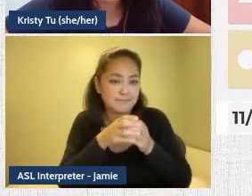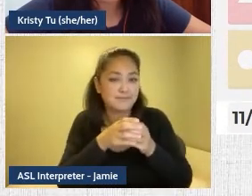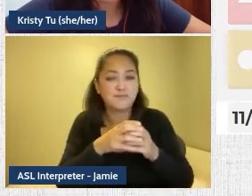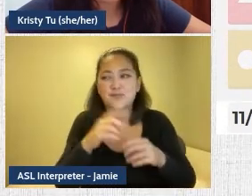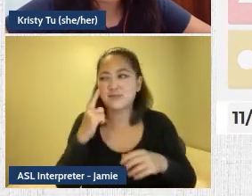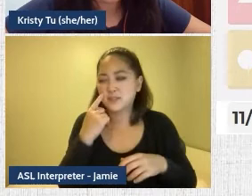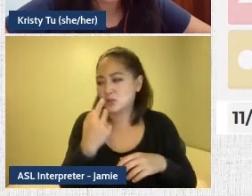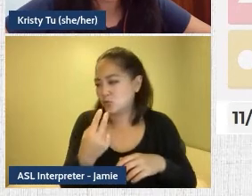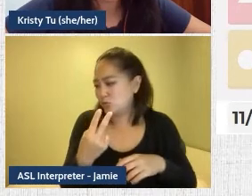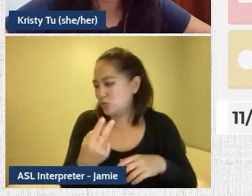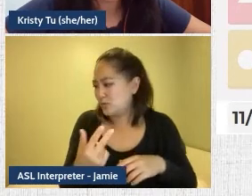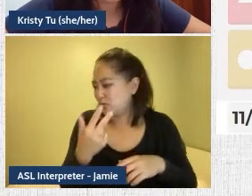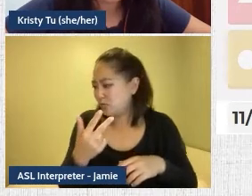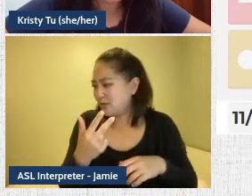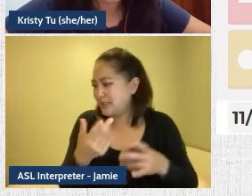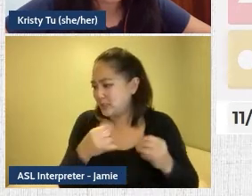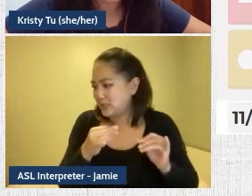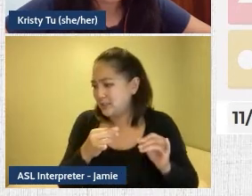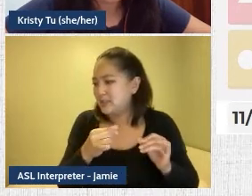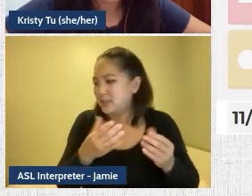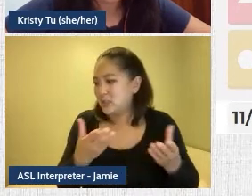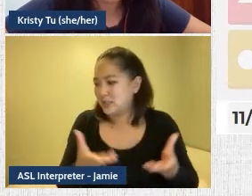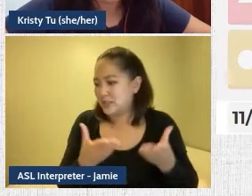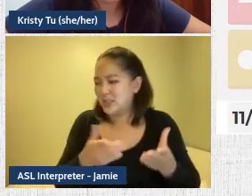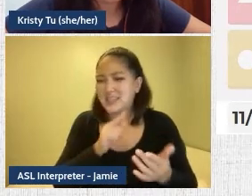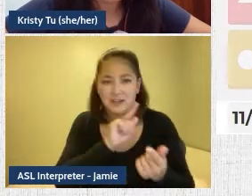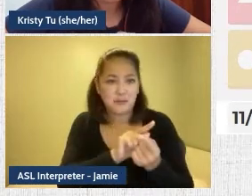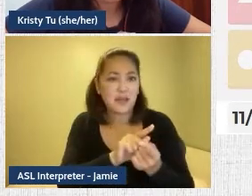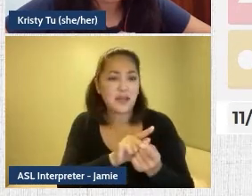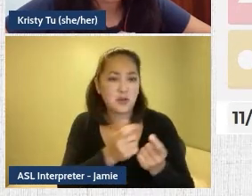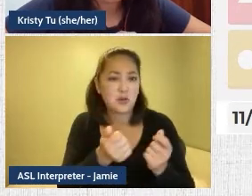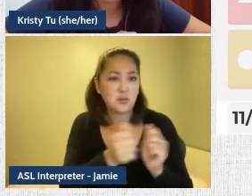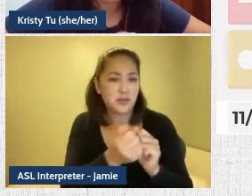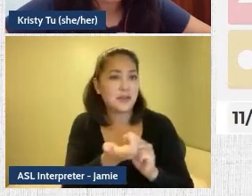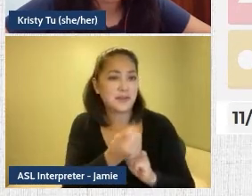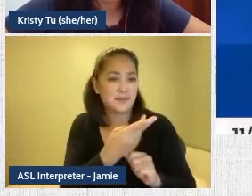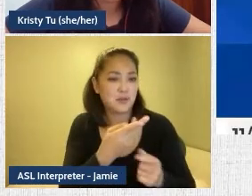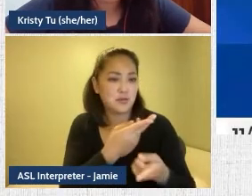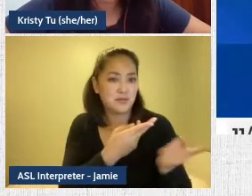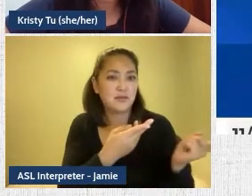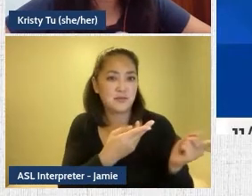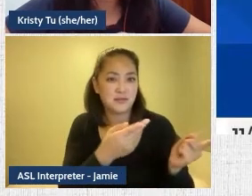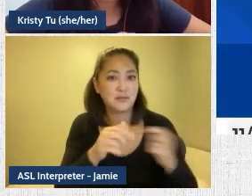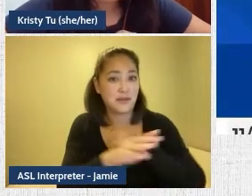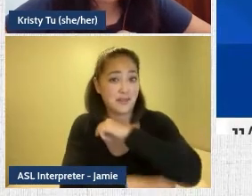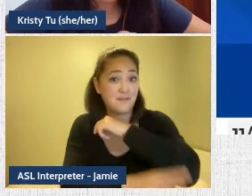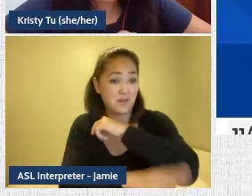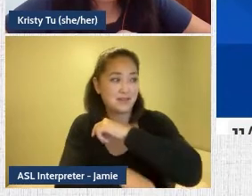original class. I met with one of them earlier this fall. Mm-hmm.